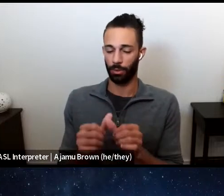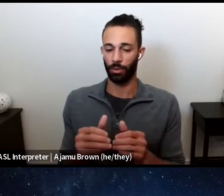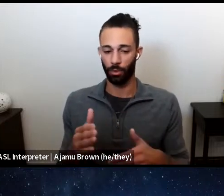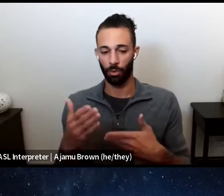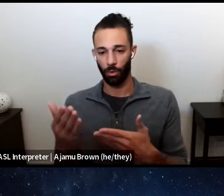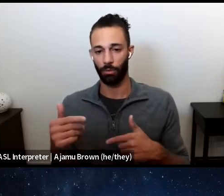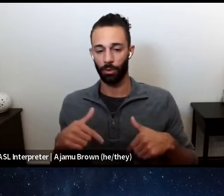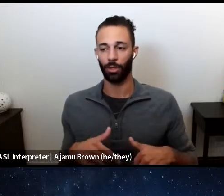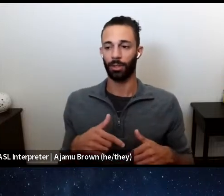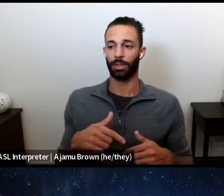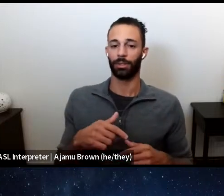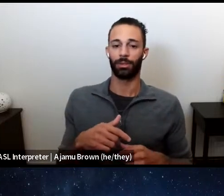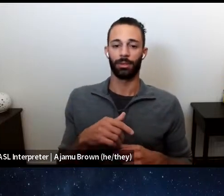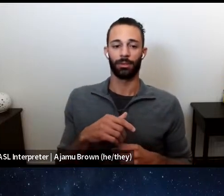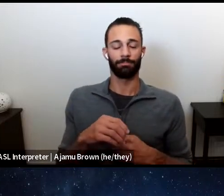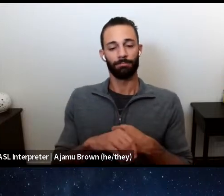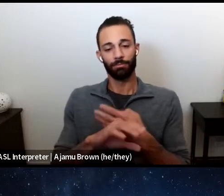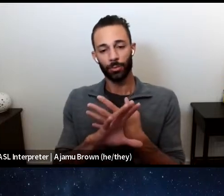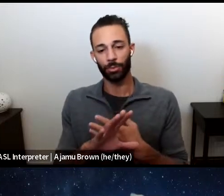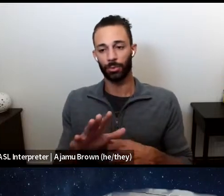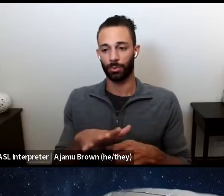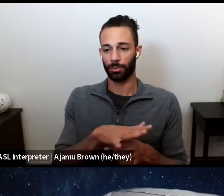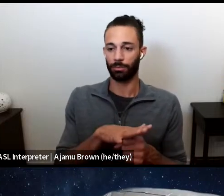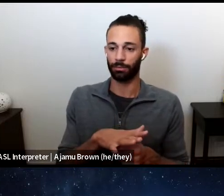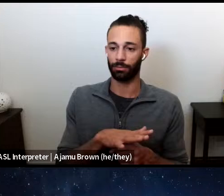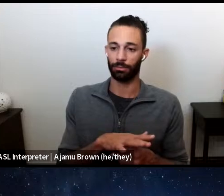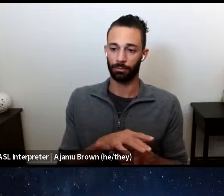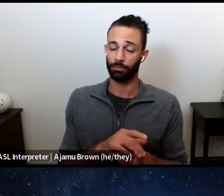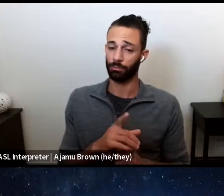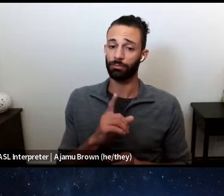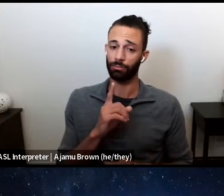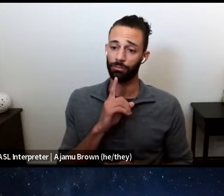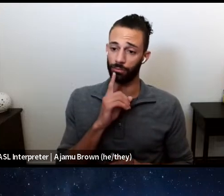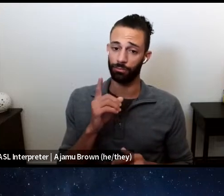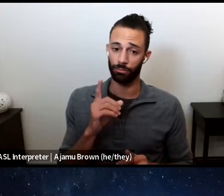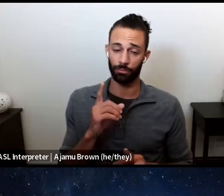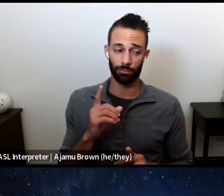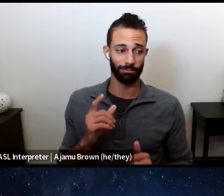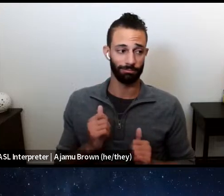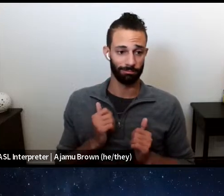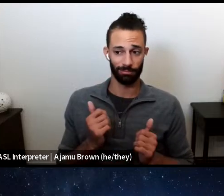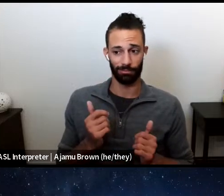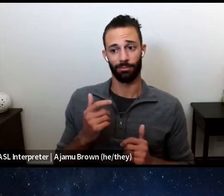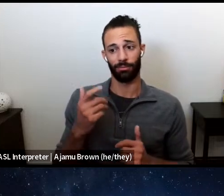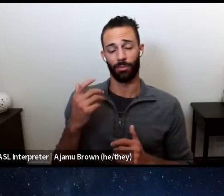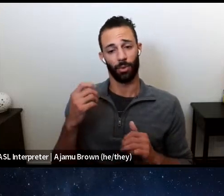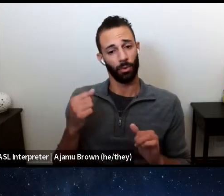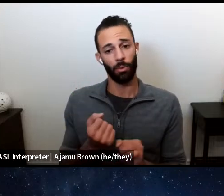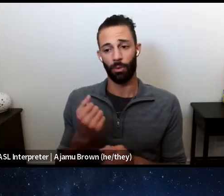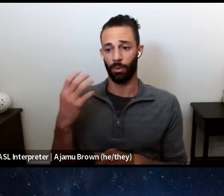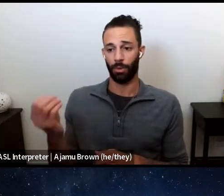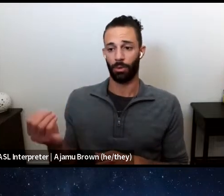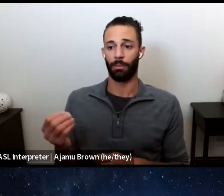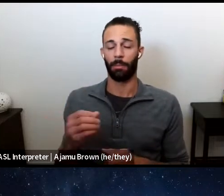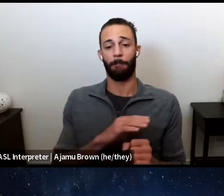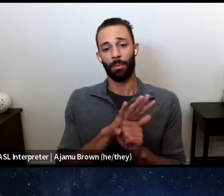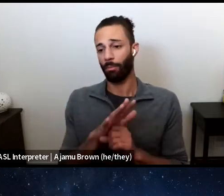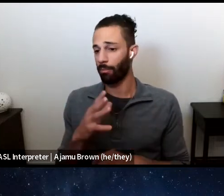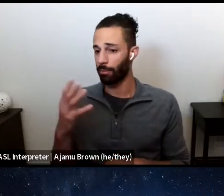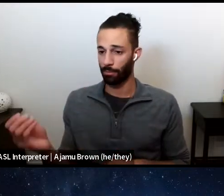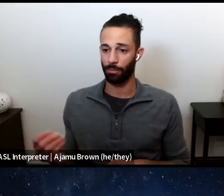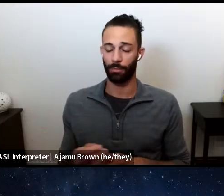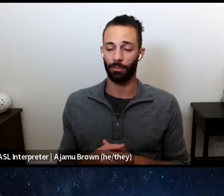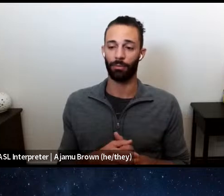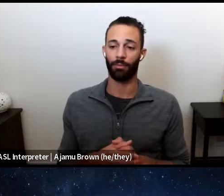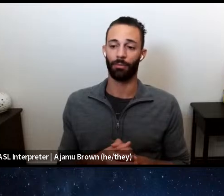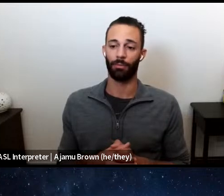virtual spaces because the real is that it's cold outside. It's COVID outside. And